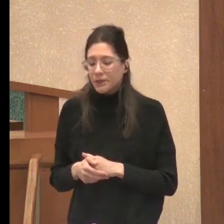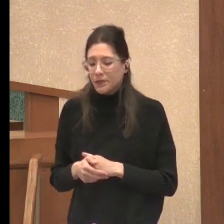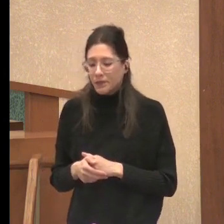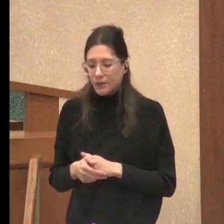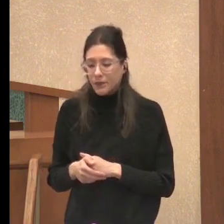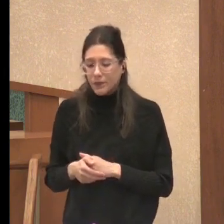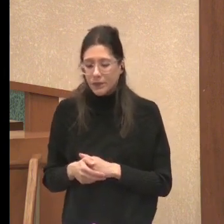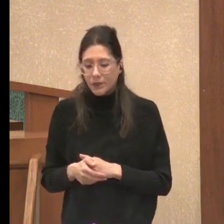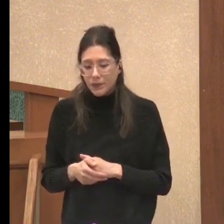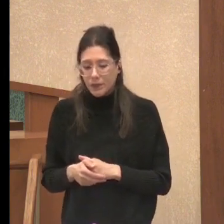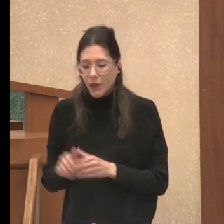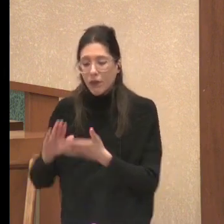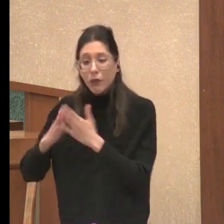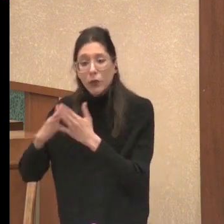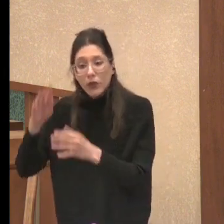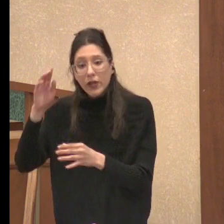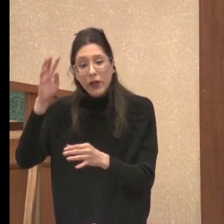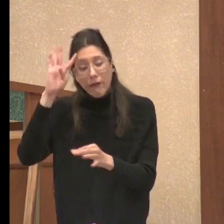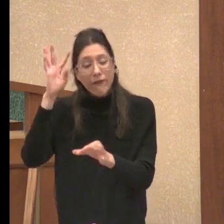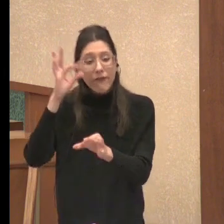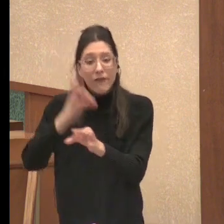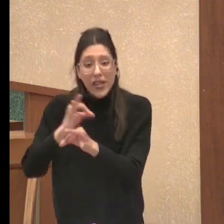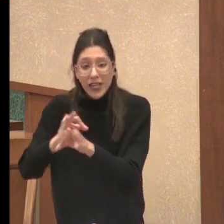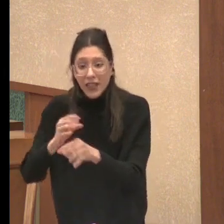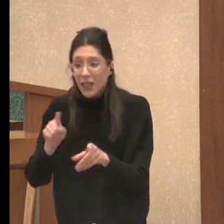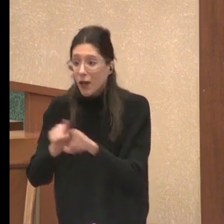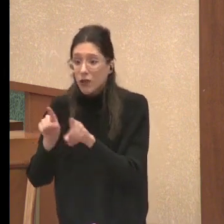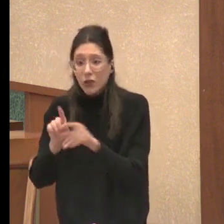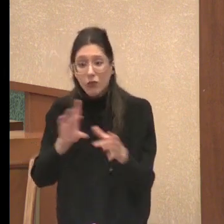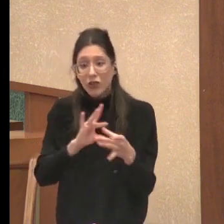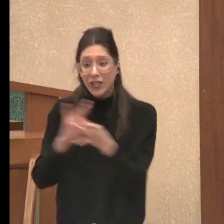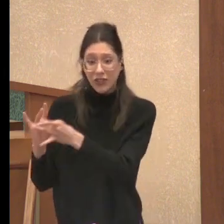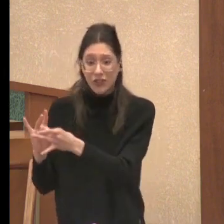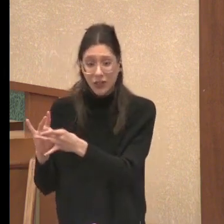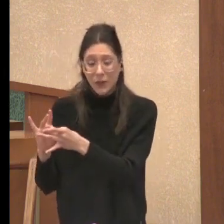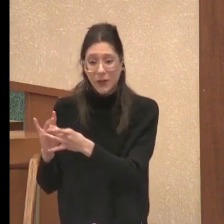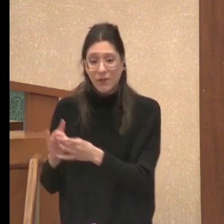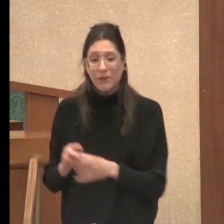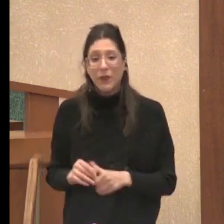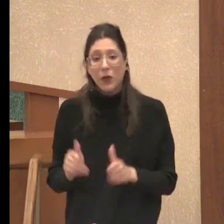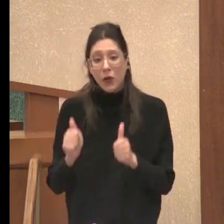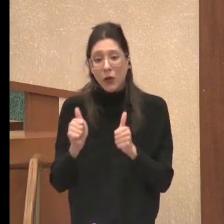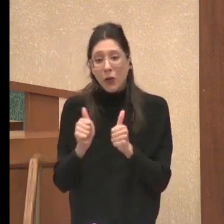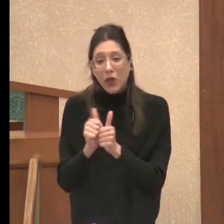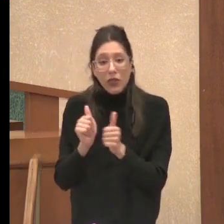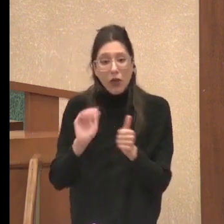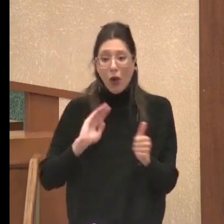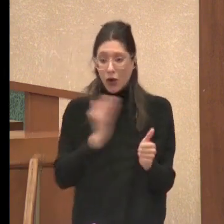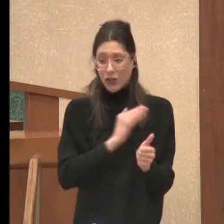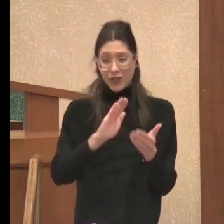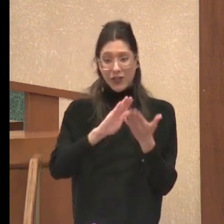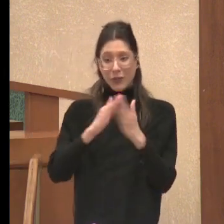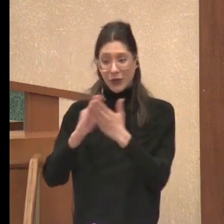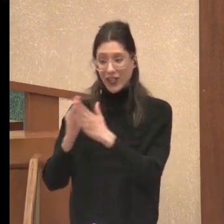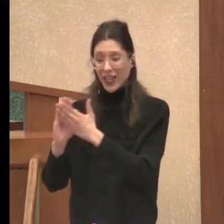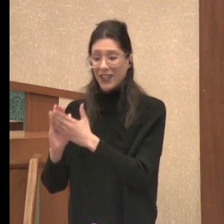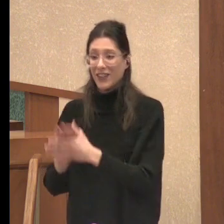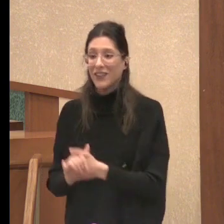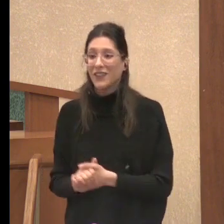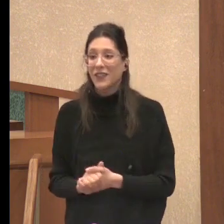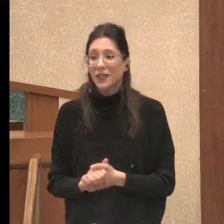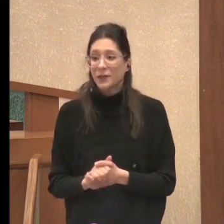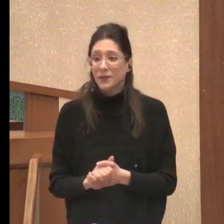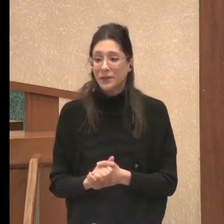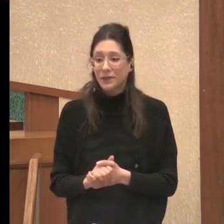of communities of faith, and also in relationship with our immediate community and the larger